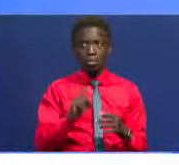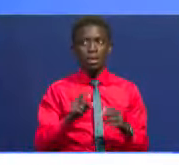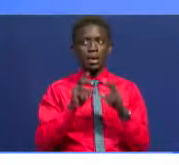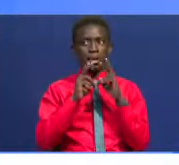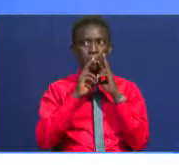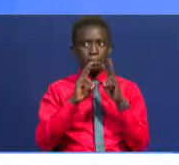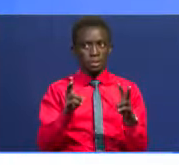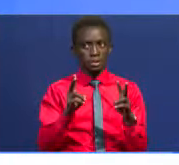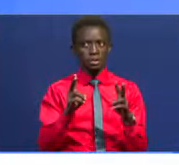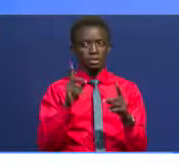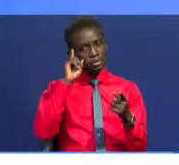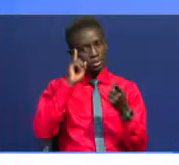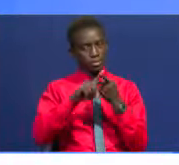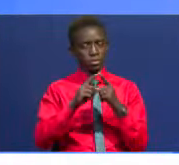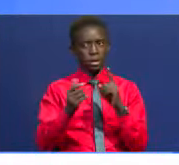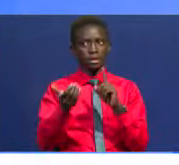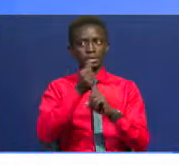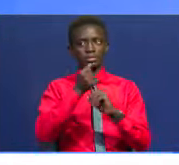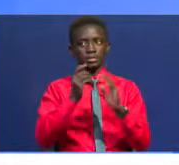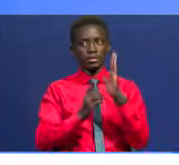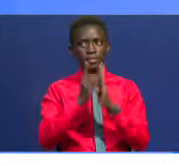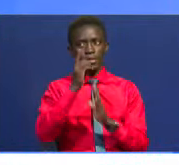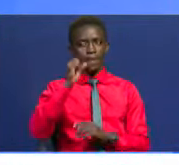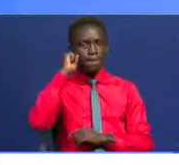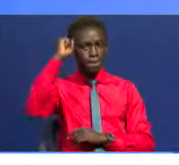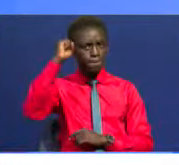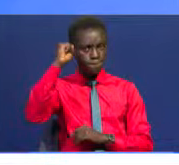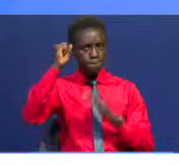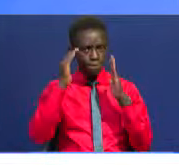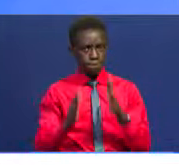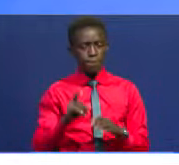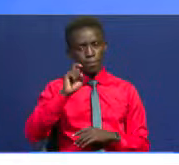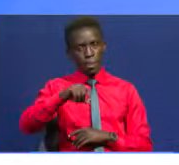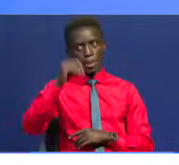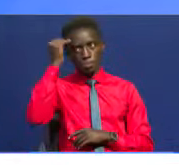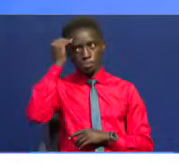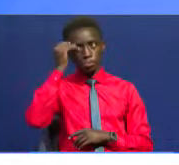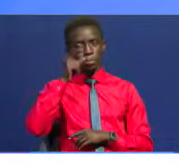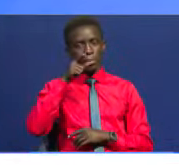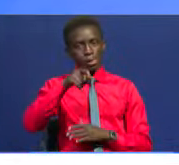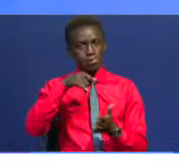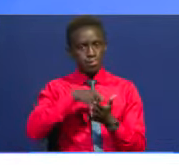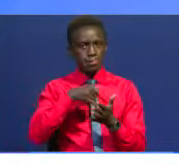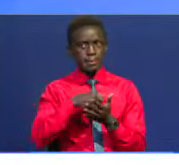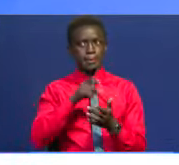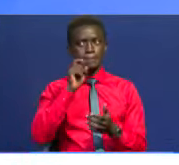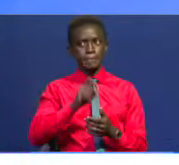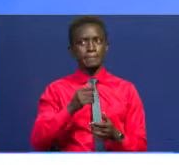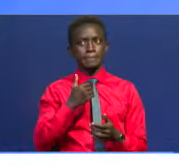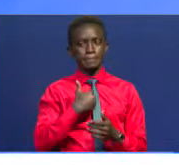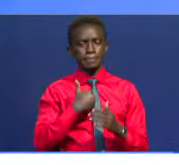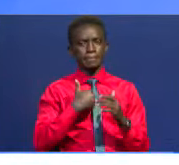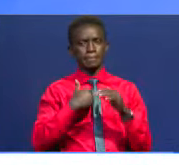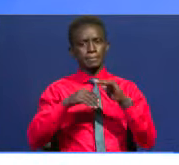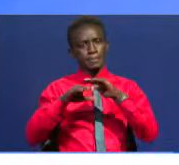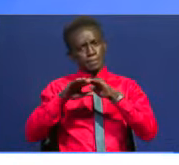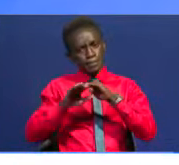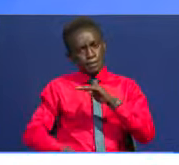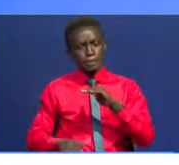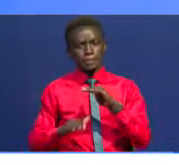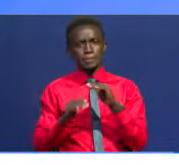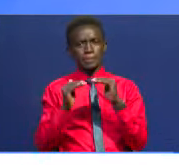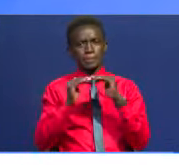development. And politicians, you know this. It includes ensuring a minimum level of human